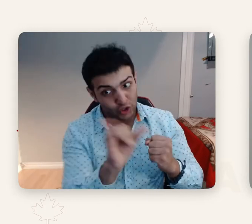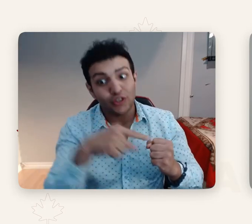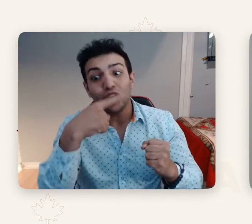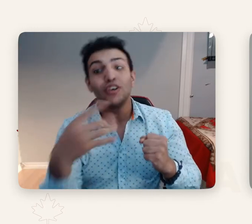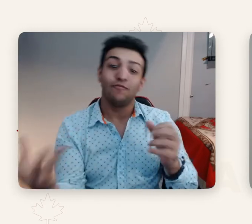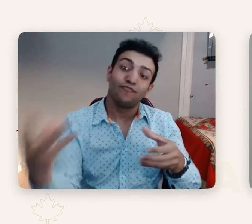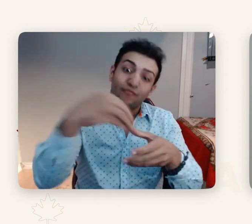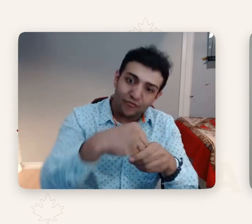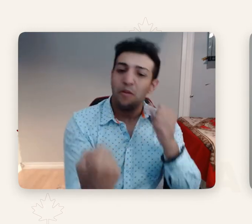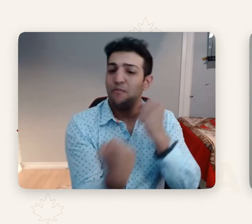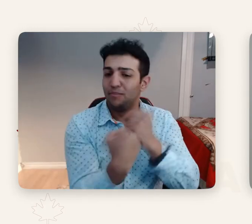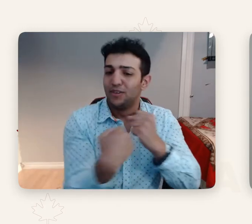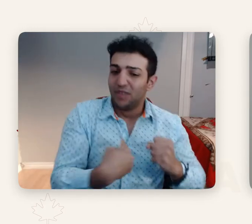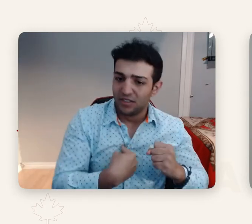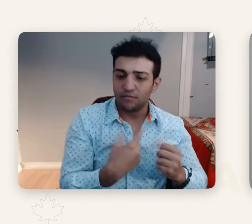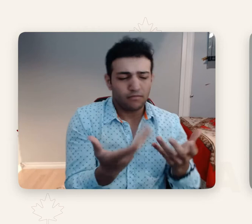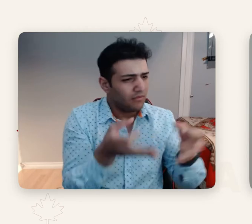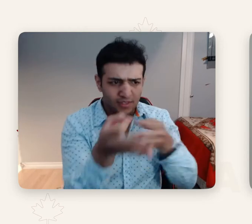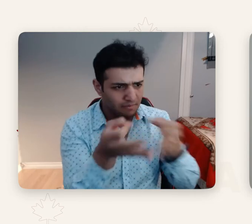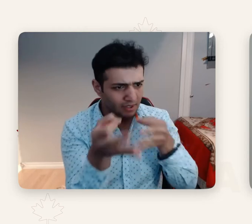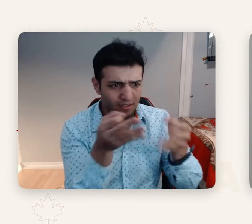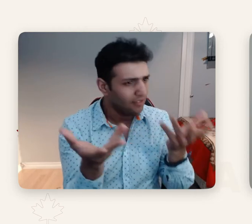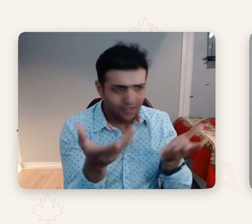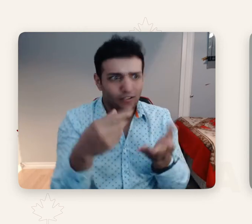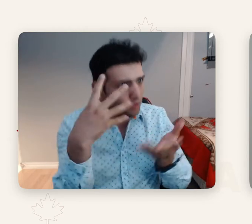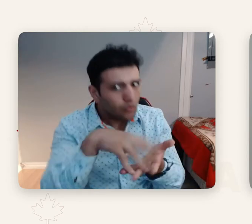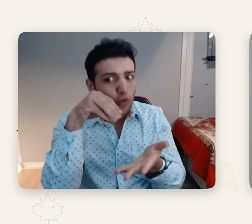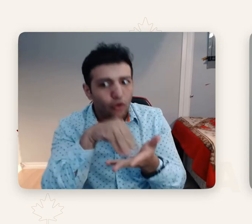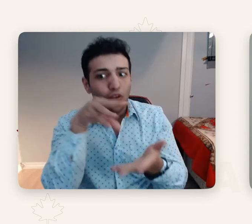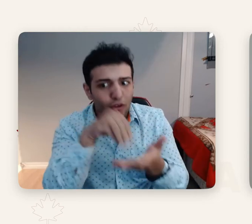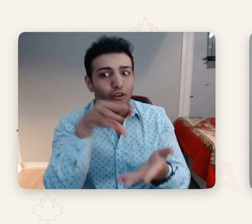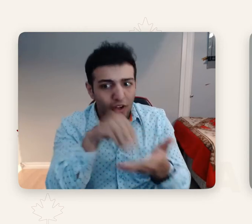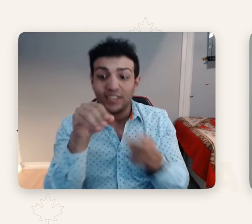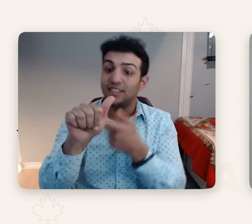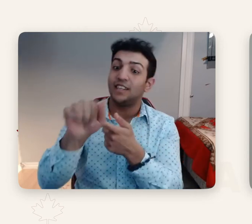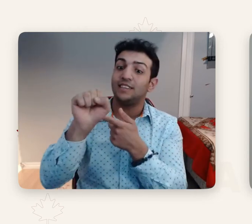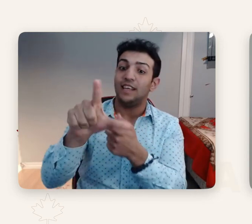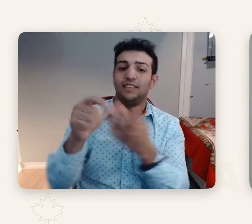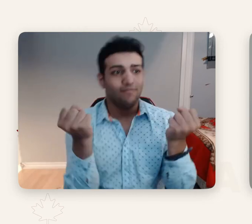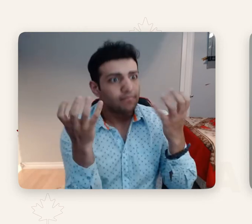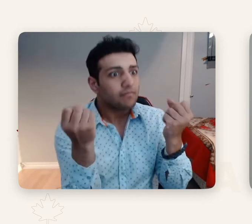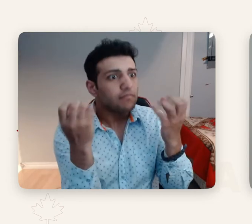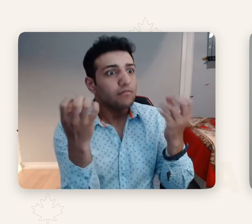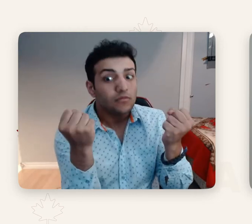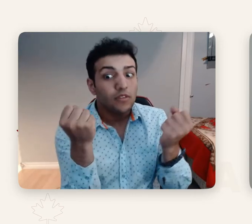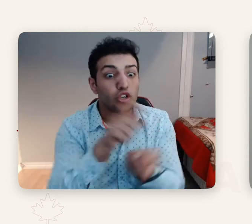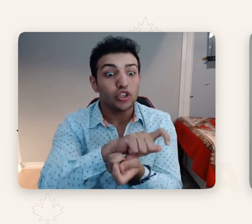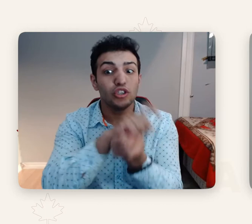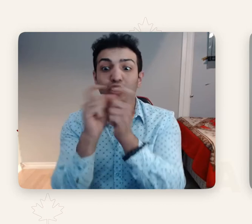script, I need that support from people outside the deaf community, people that can go through and